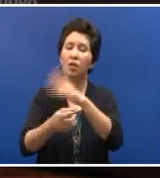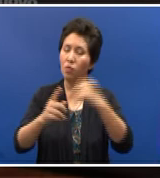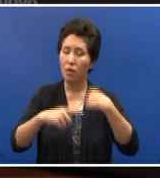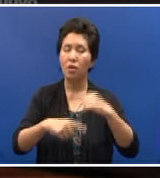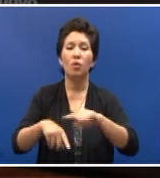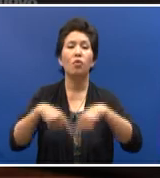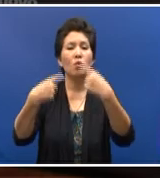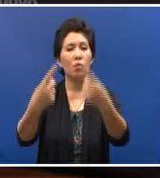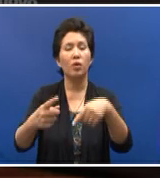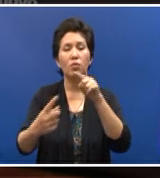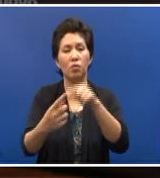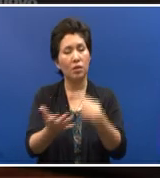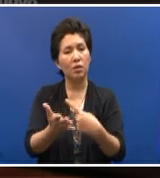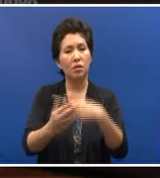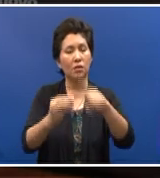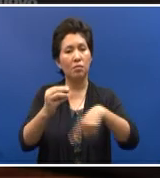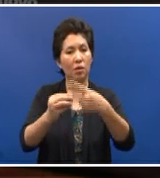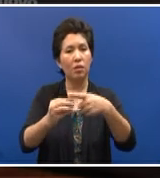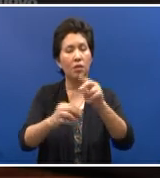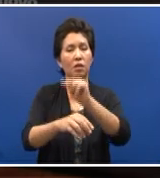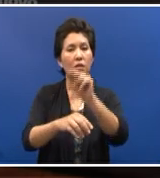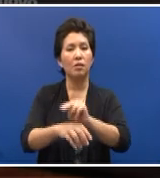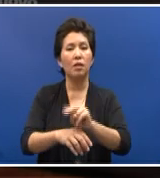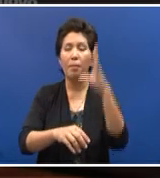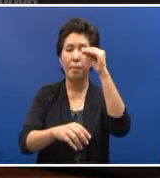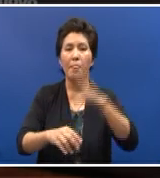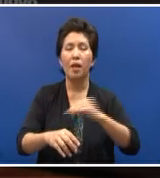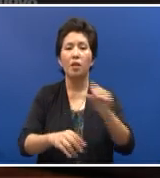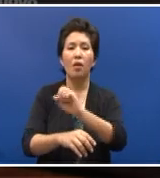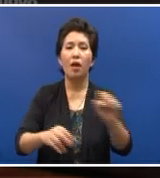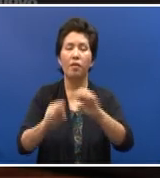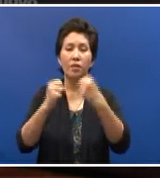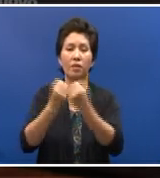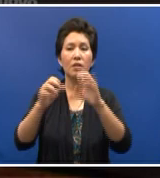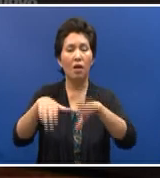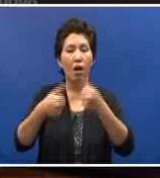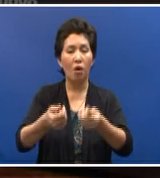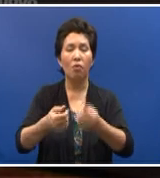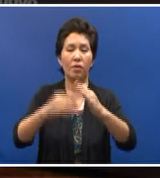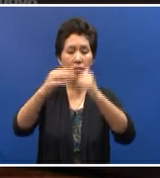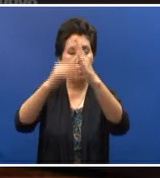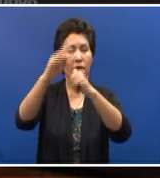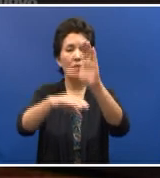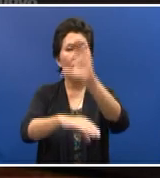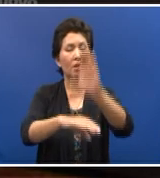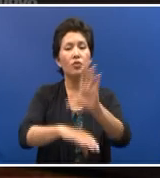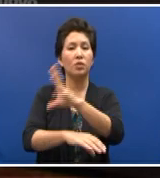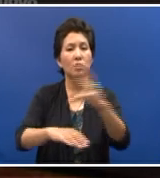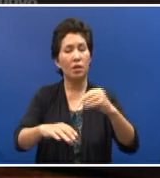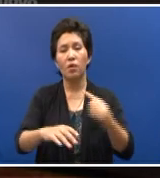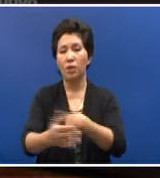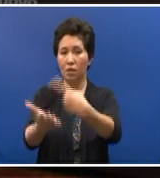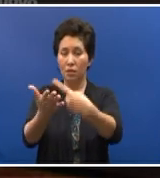to describe about the nature of the men and society and how it develops the culture. Okay, and when we talk